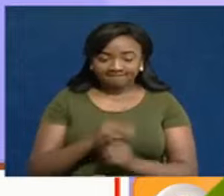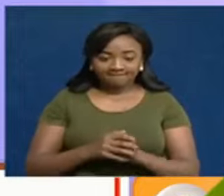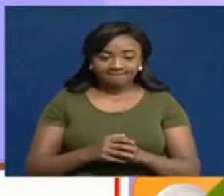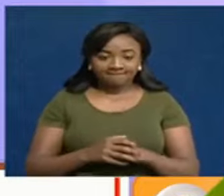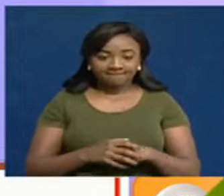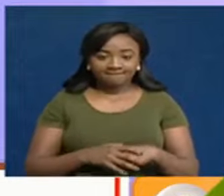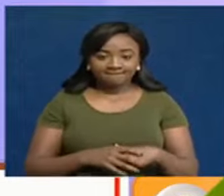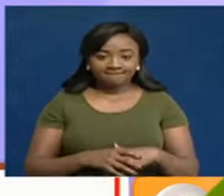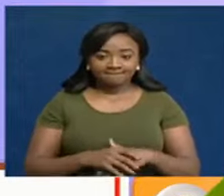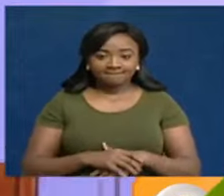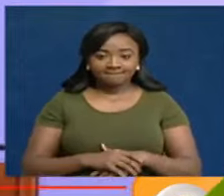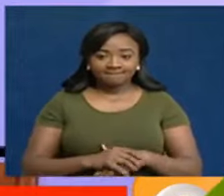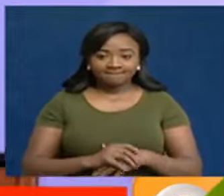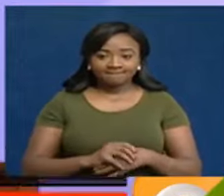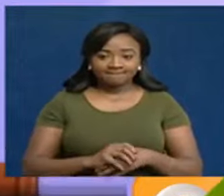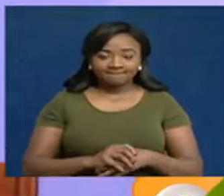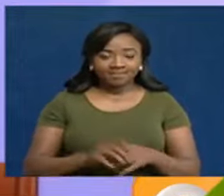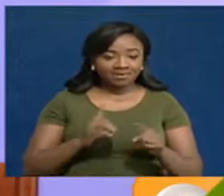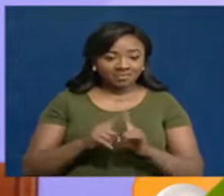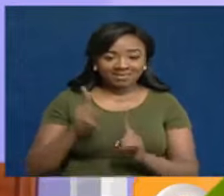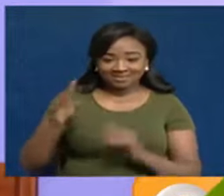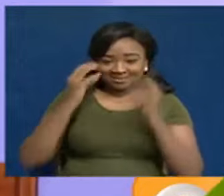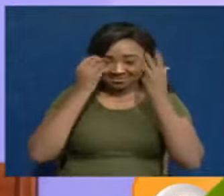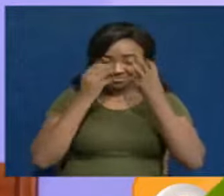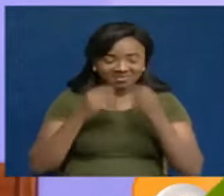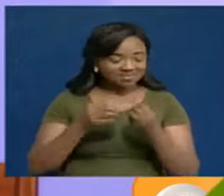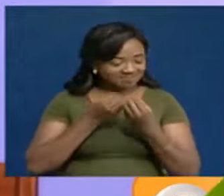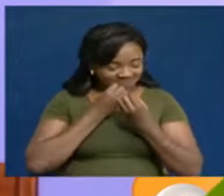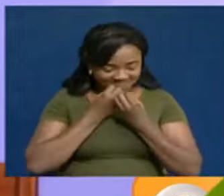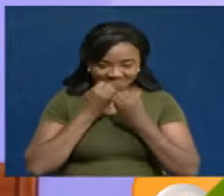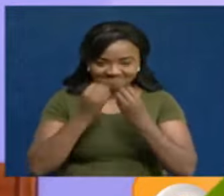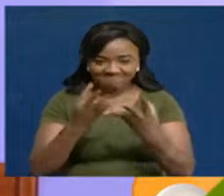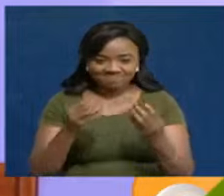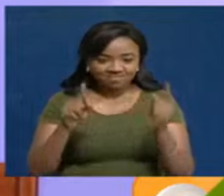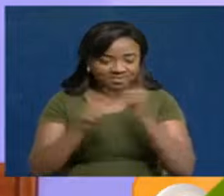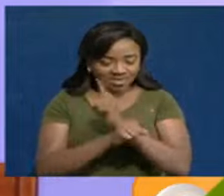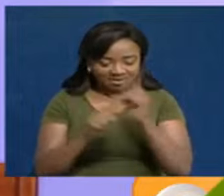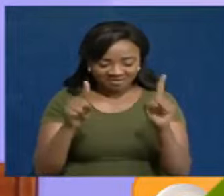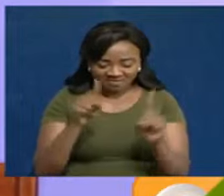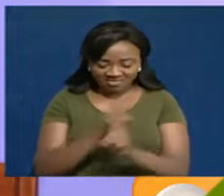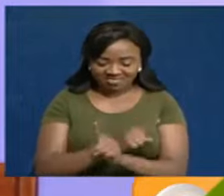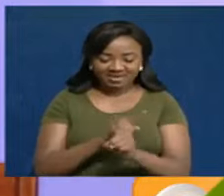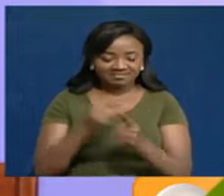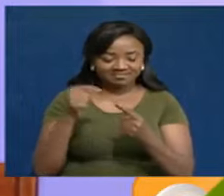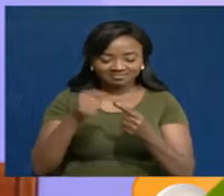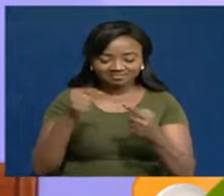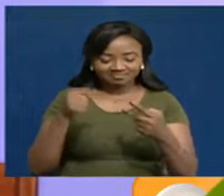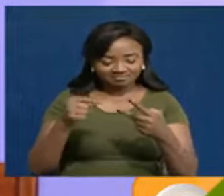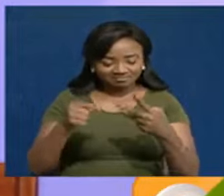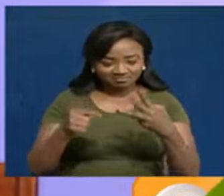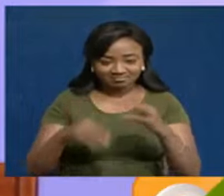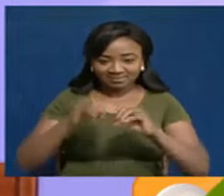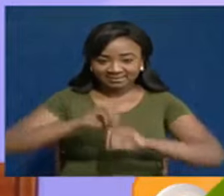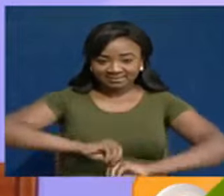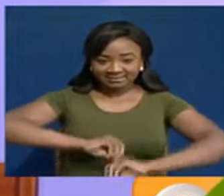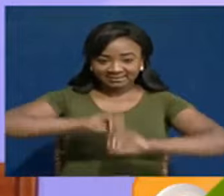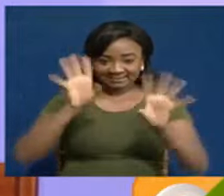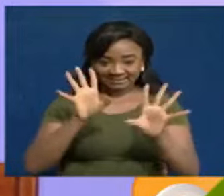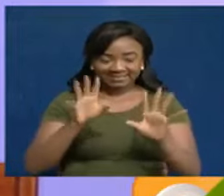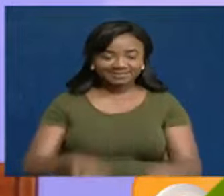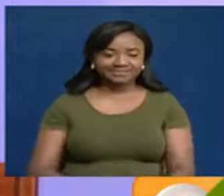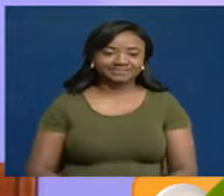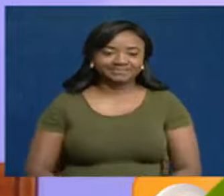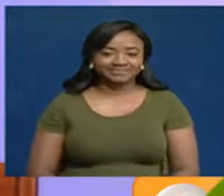grapevine. Mother does not do that in the political arena. I think she lets us have